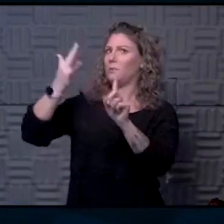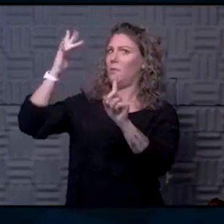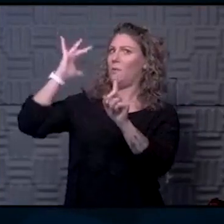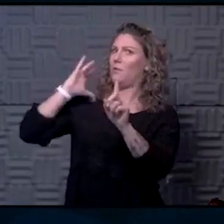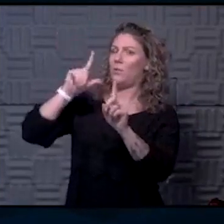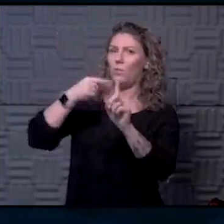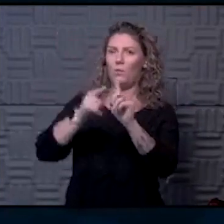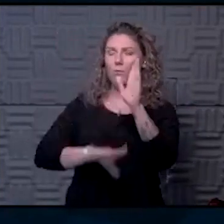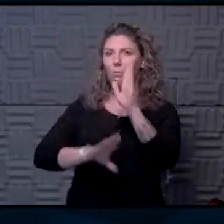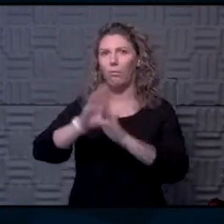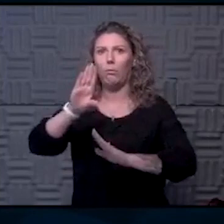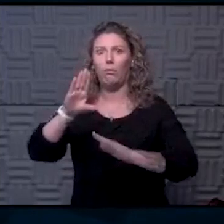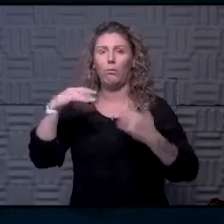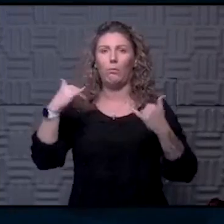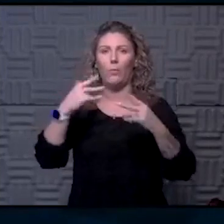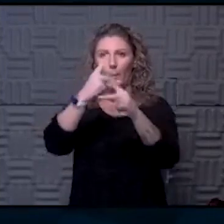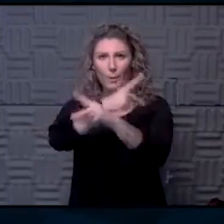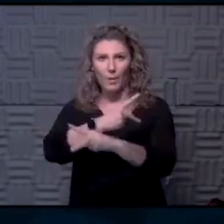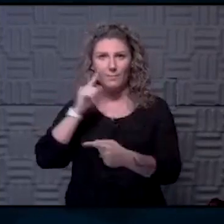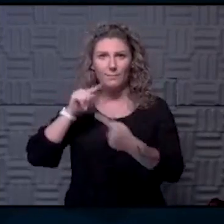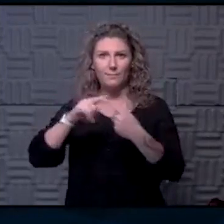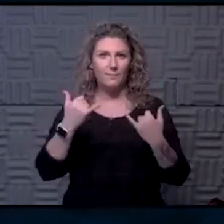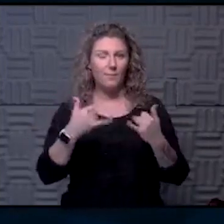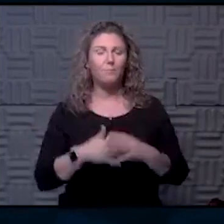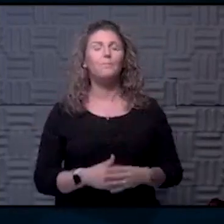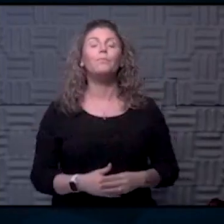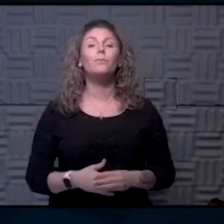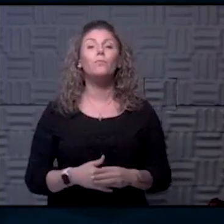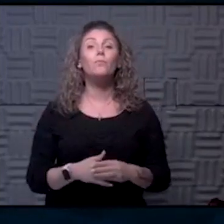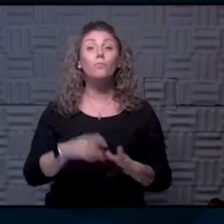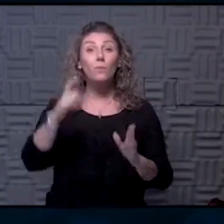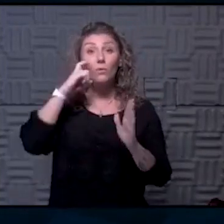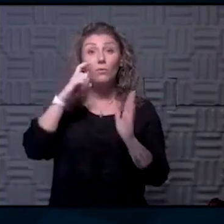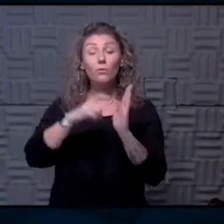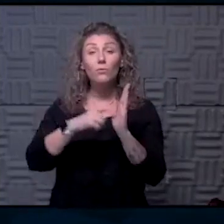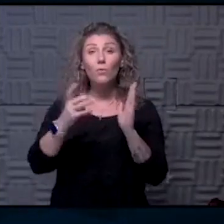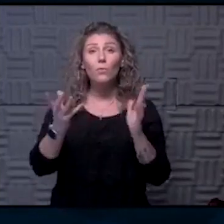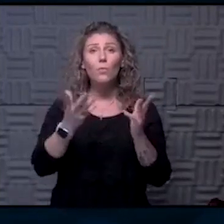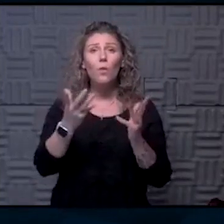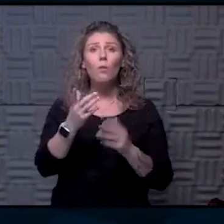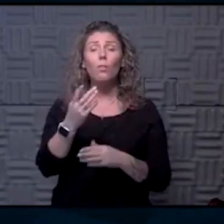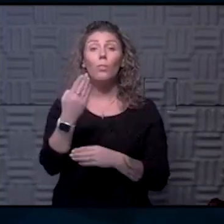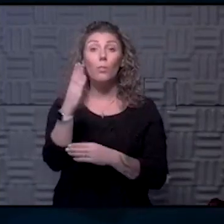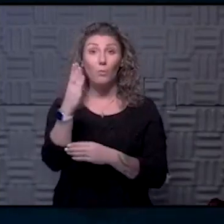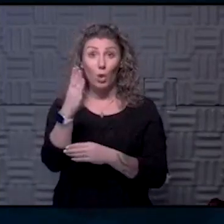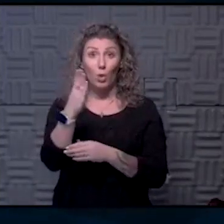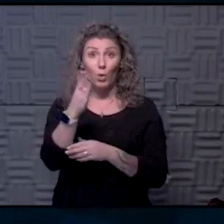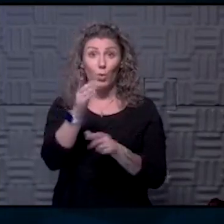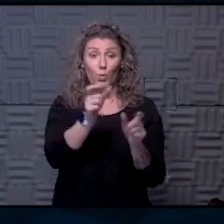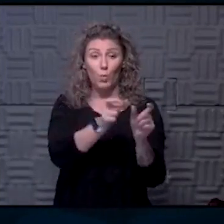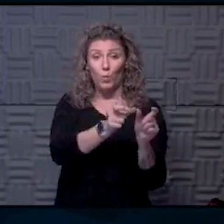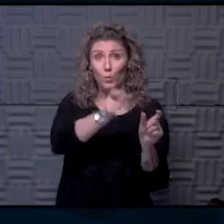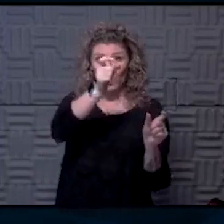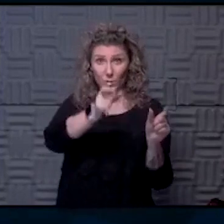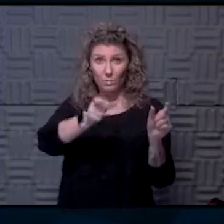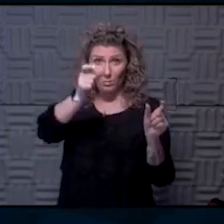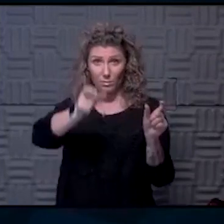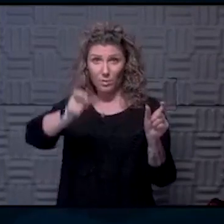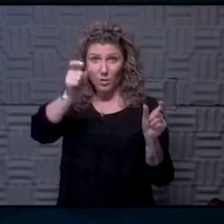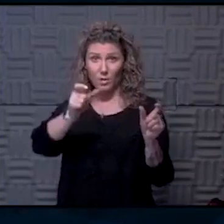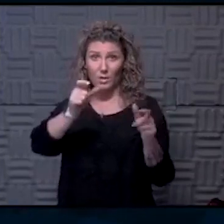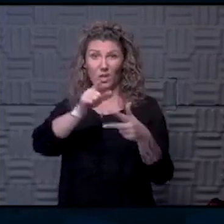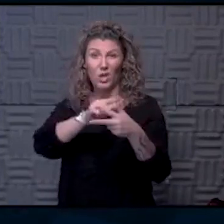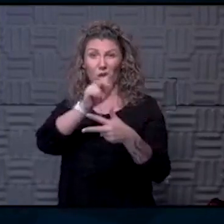peak, or previous peak till now. And you'll notice here that the blue bars, the